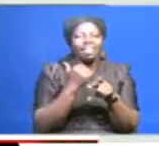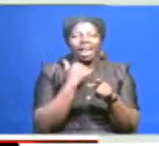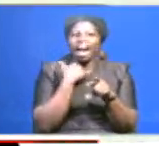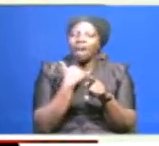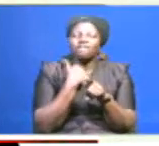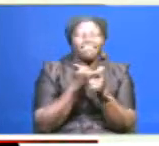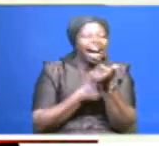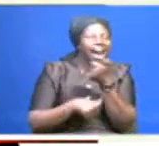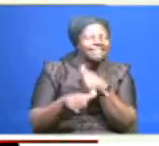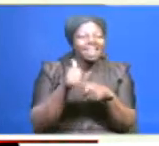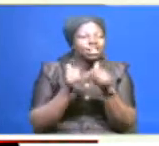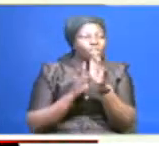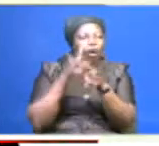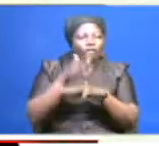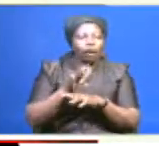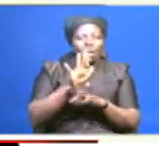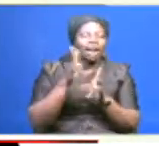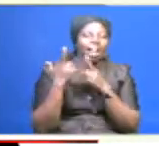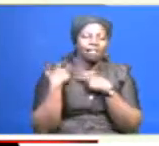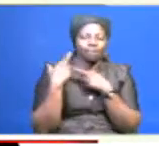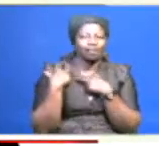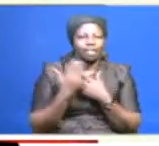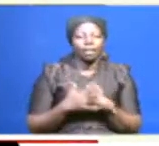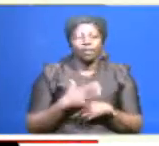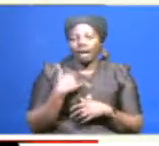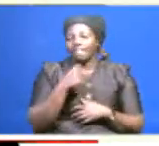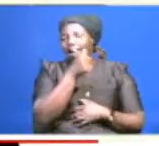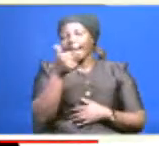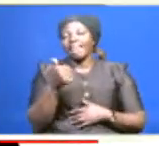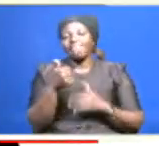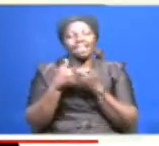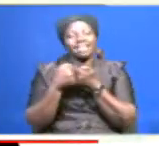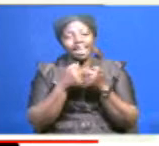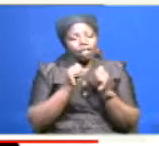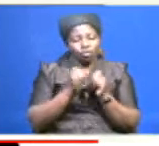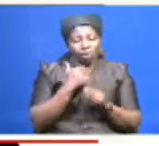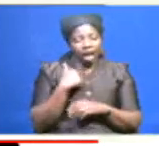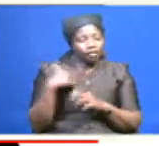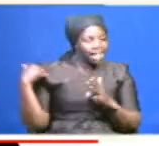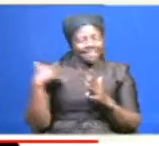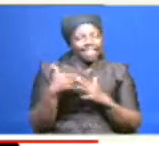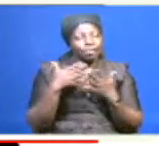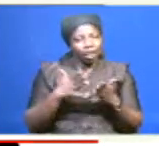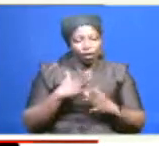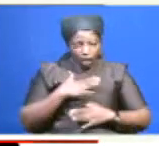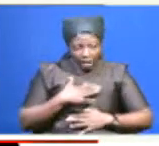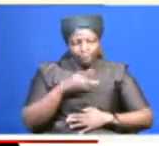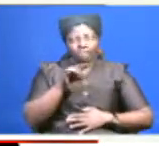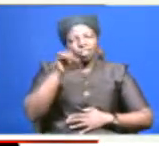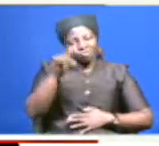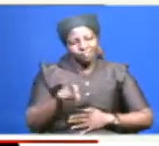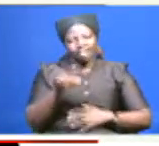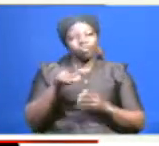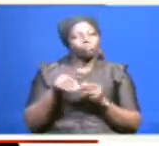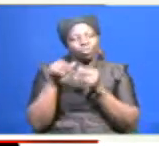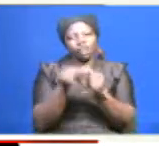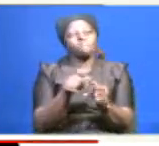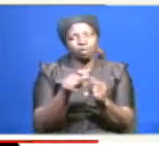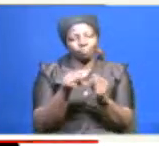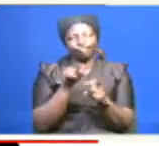mandate. There is another animal which has lived with us, Your Excellency, and this one you must also close your eyes and deal with